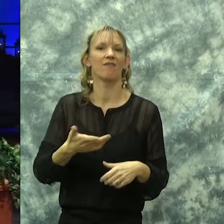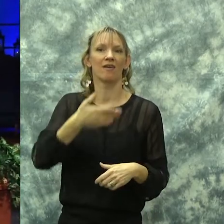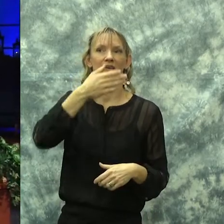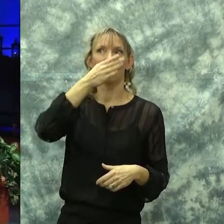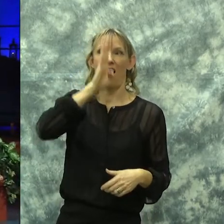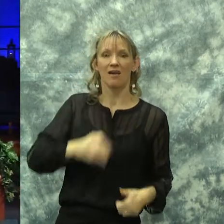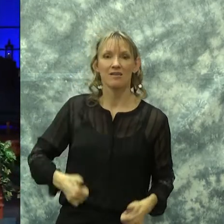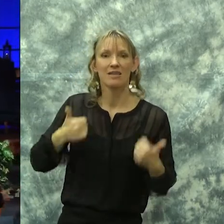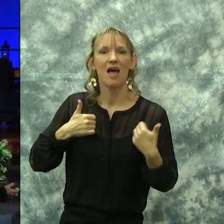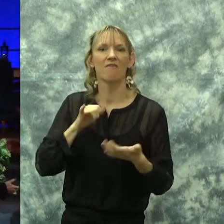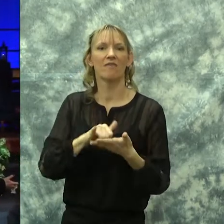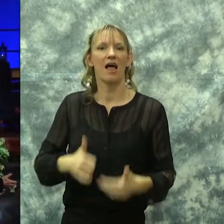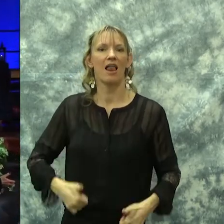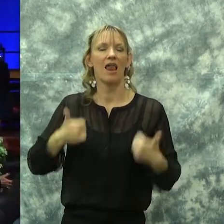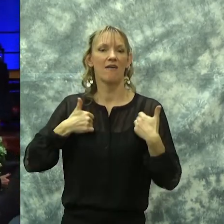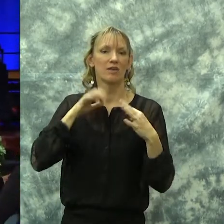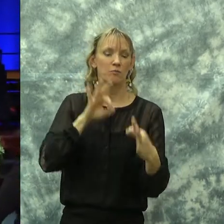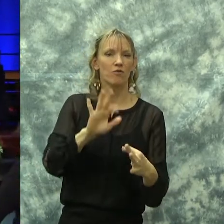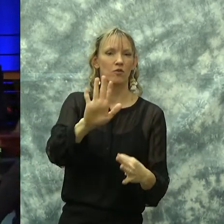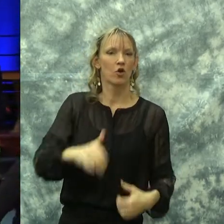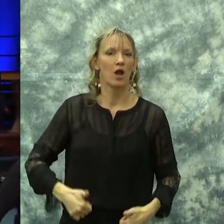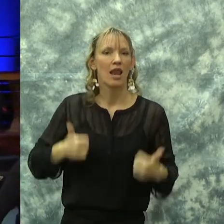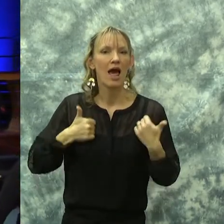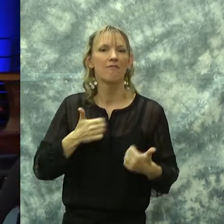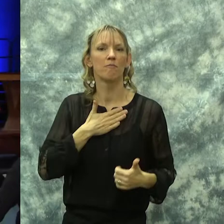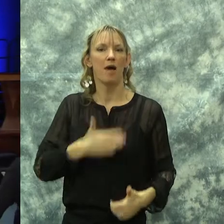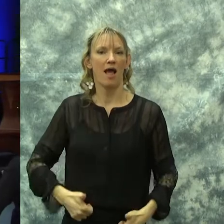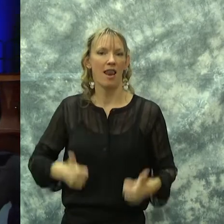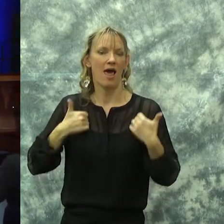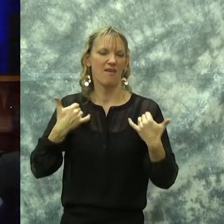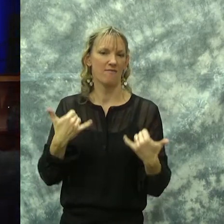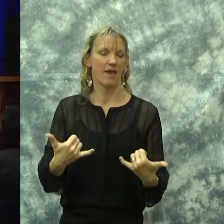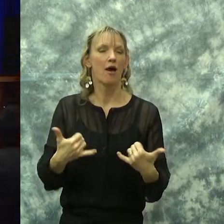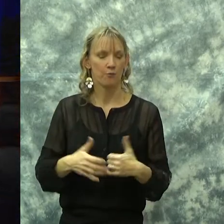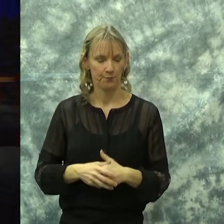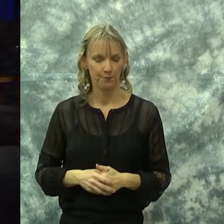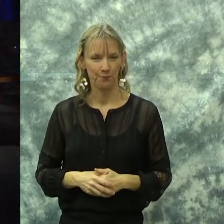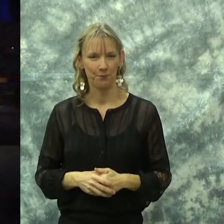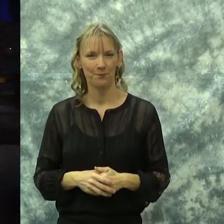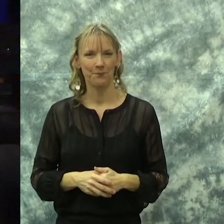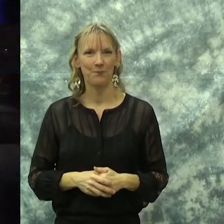life. That life is perfect. That life is your life. That life is my life now.